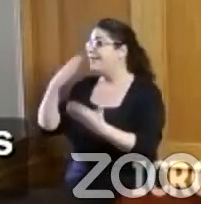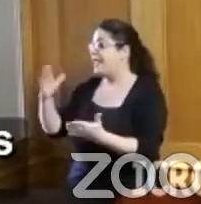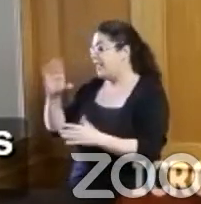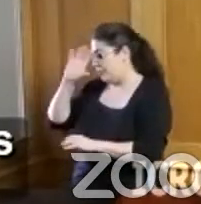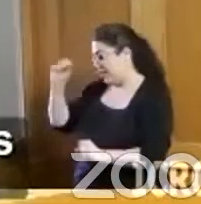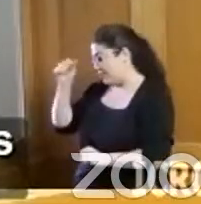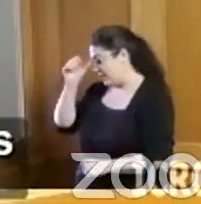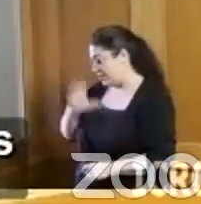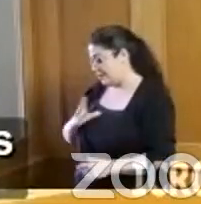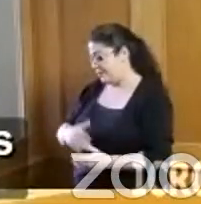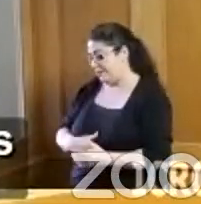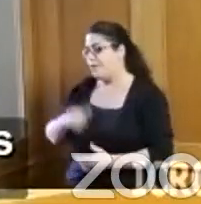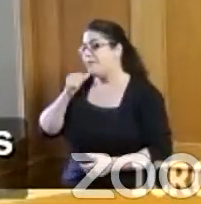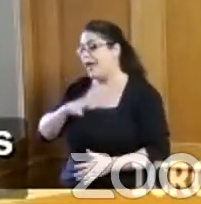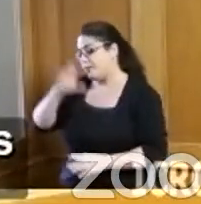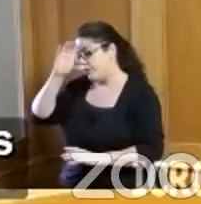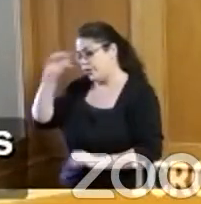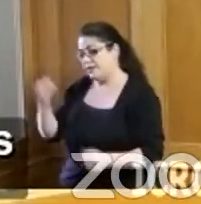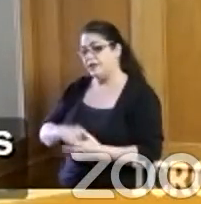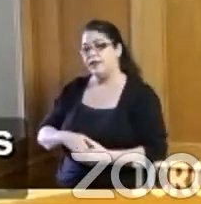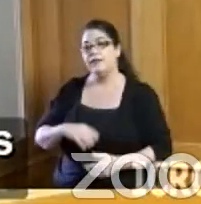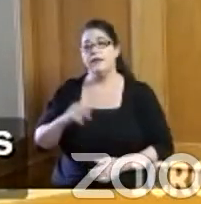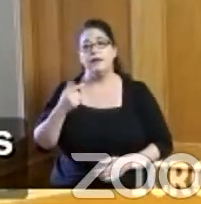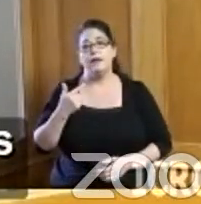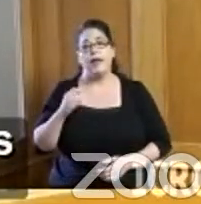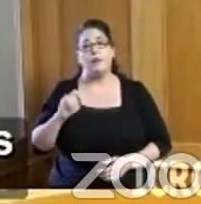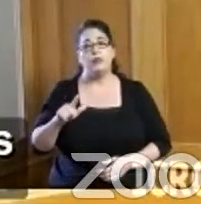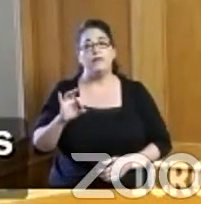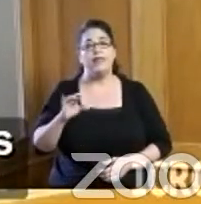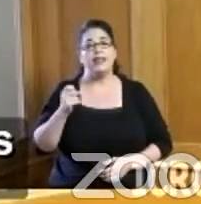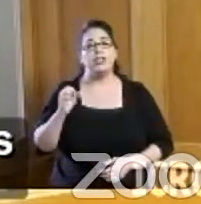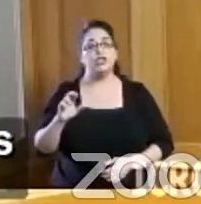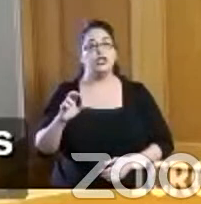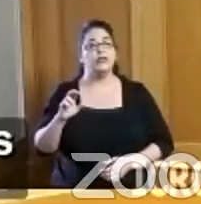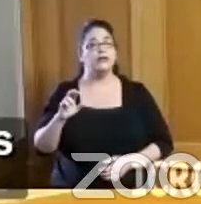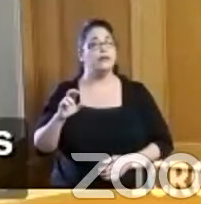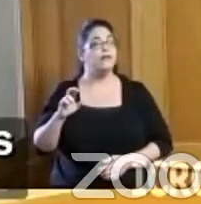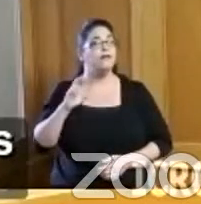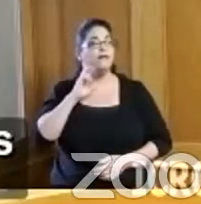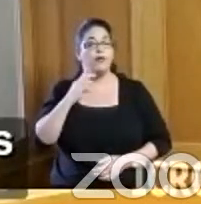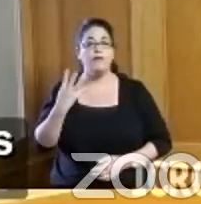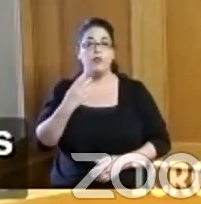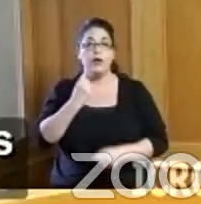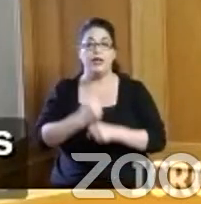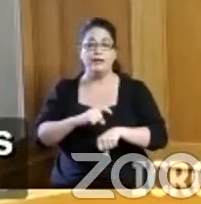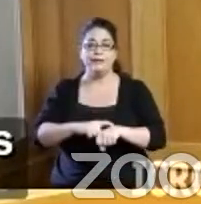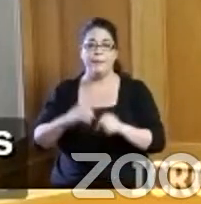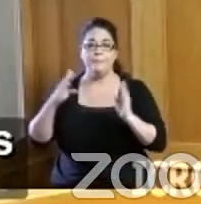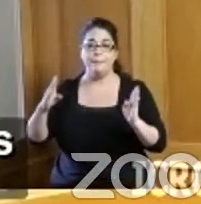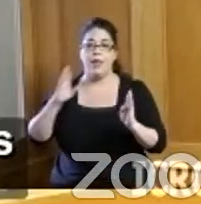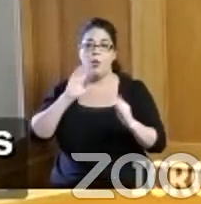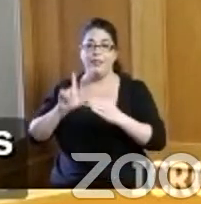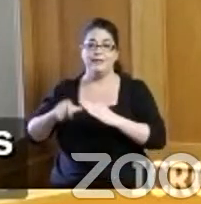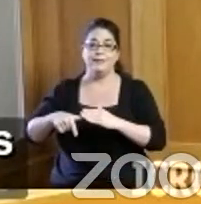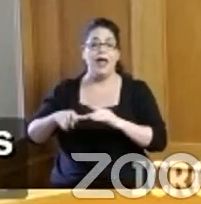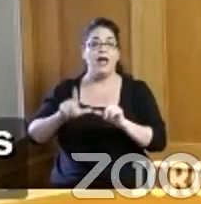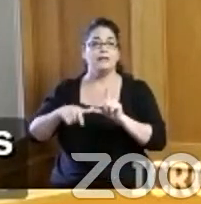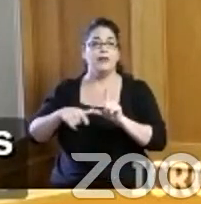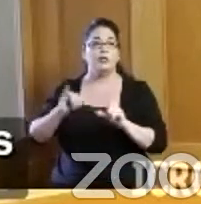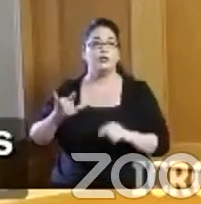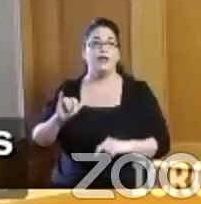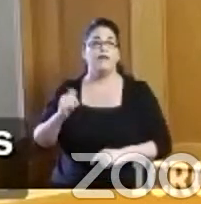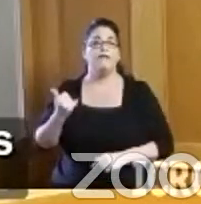would specifically appoint Mr. Gabriel Fletcher to the Hamilton County Public Defender Commission for a 4-year term said to expire July